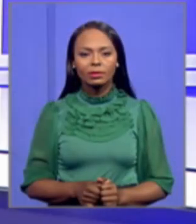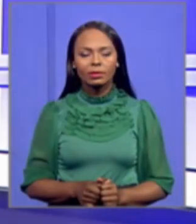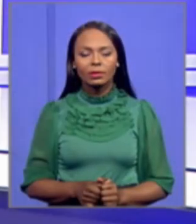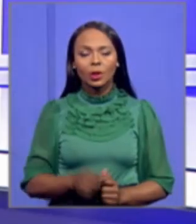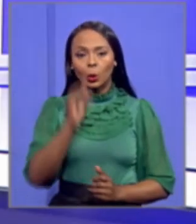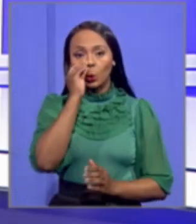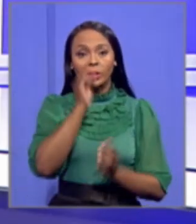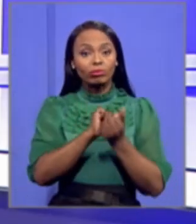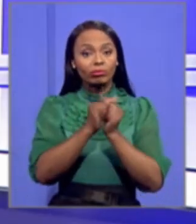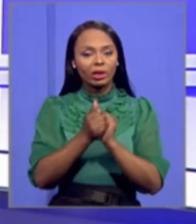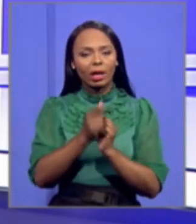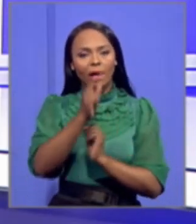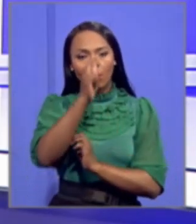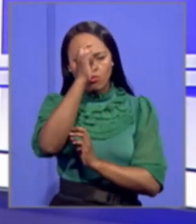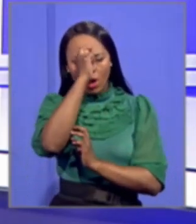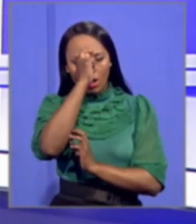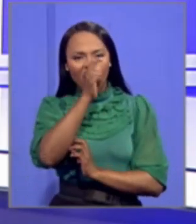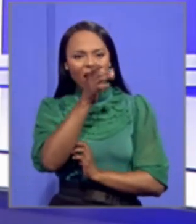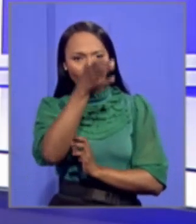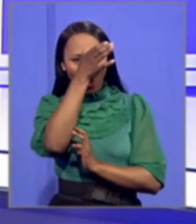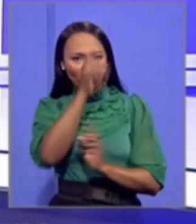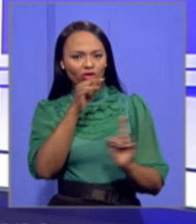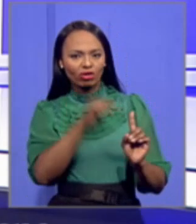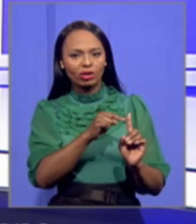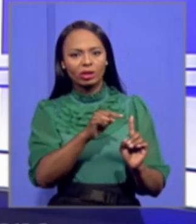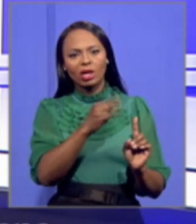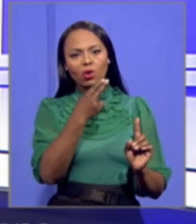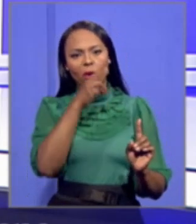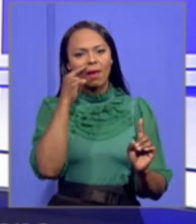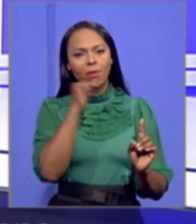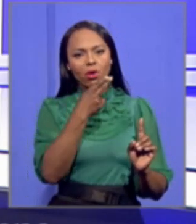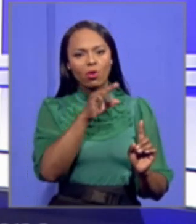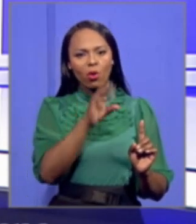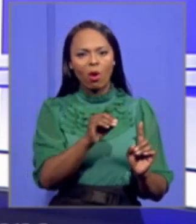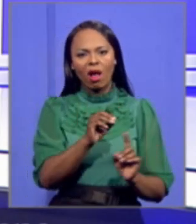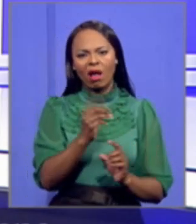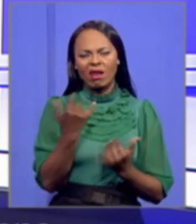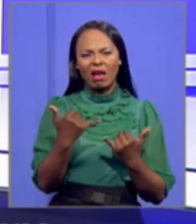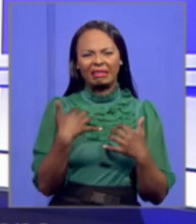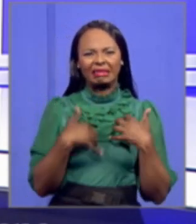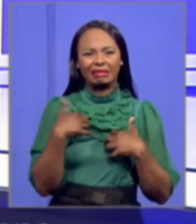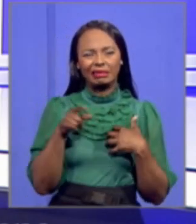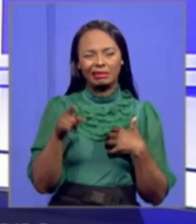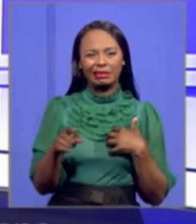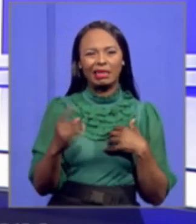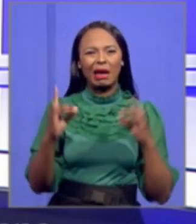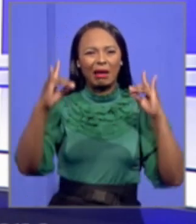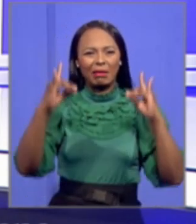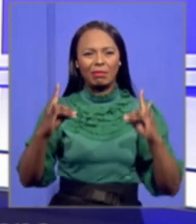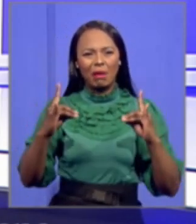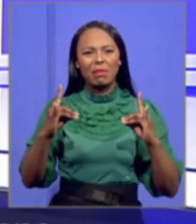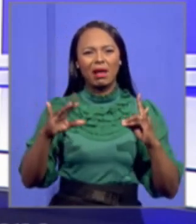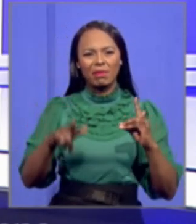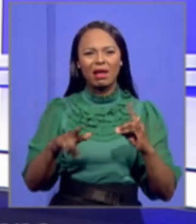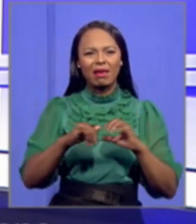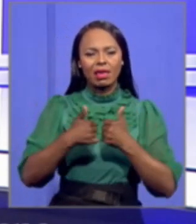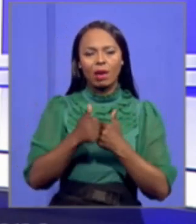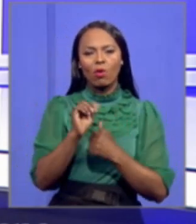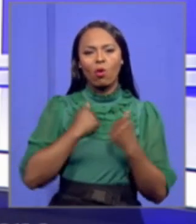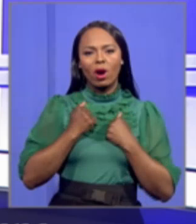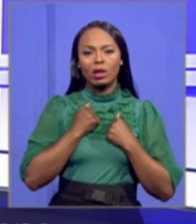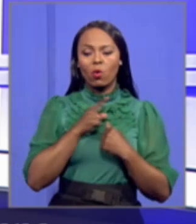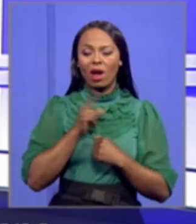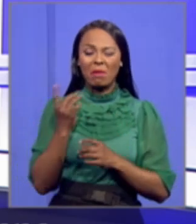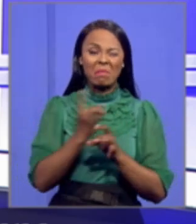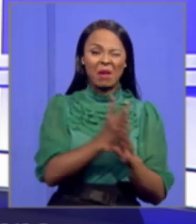Dipapadi mokwetlisi wa Bafana Hugo Bruce o seolla ka bohale maemo a lebala la Putari Rwanda mo Afrika Borwa e hlotsweng ka dintlha tse 2-0